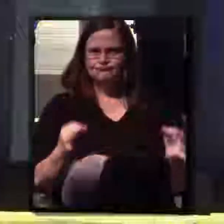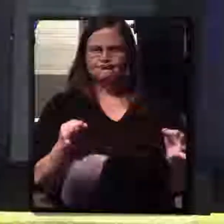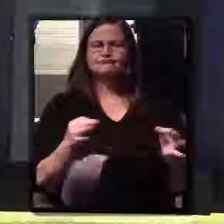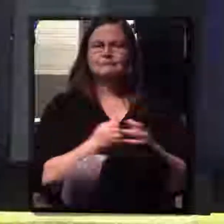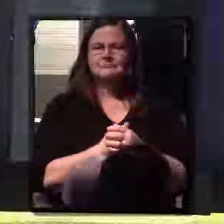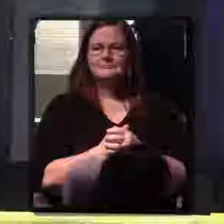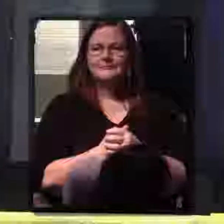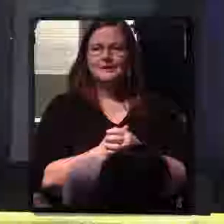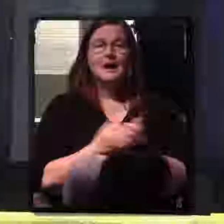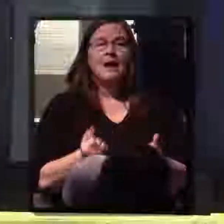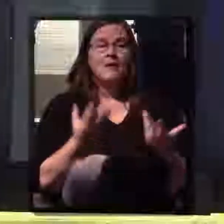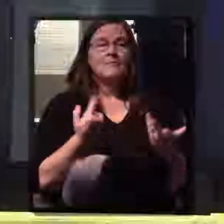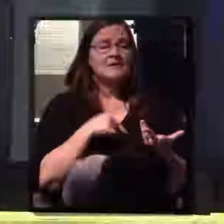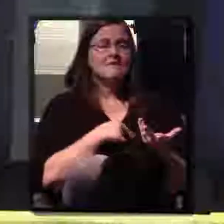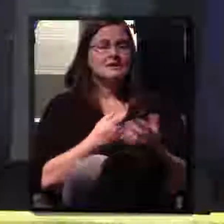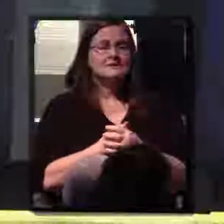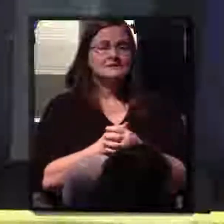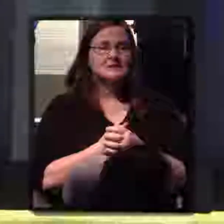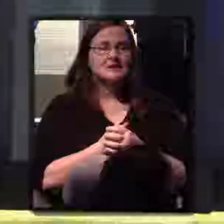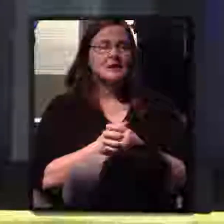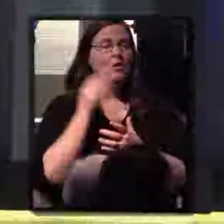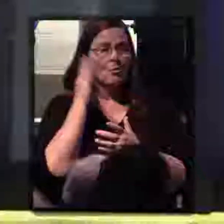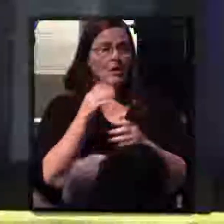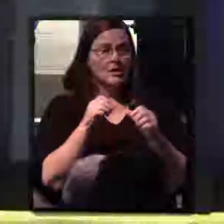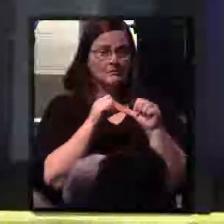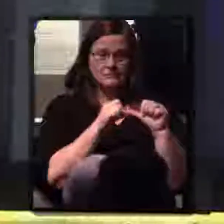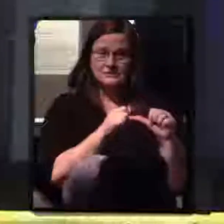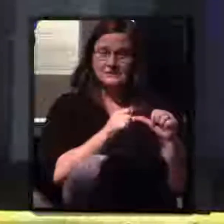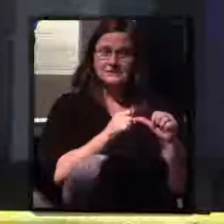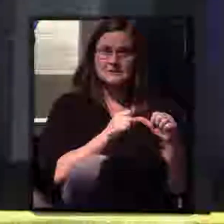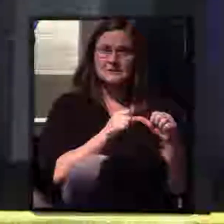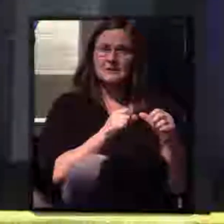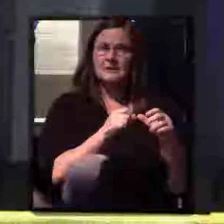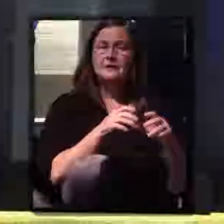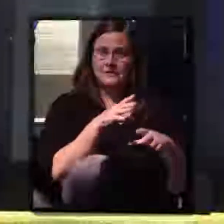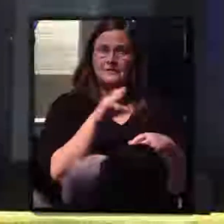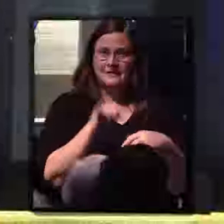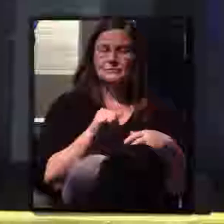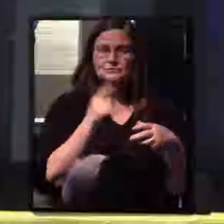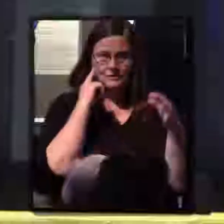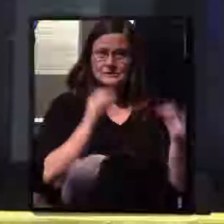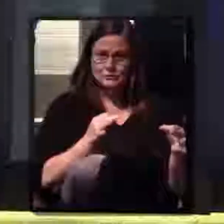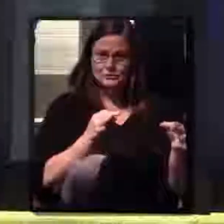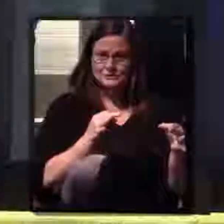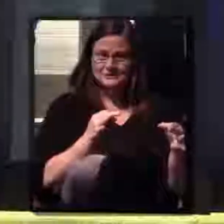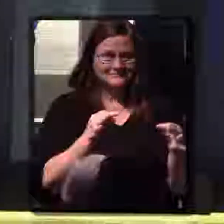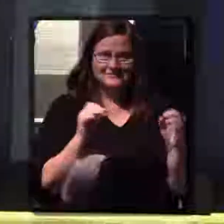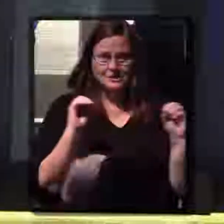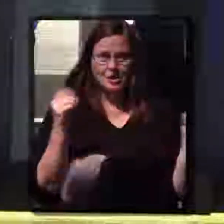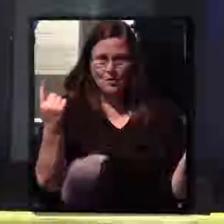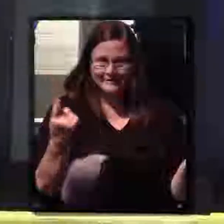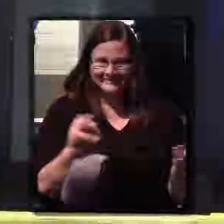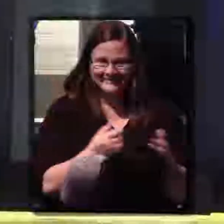make resolutions. We make resolutions. And how many of us are able to persist and